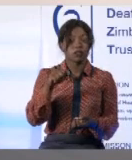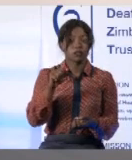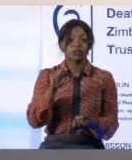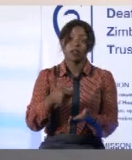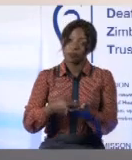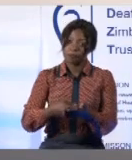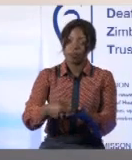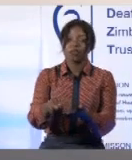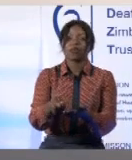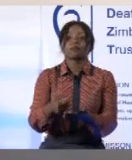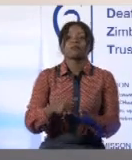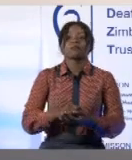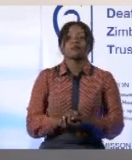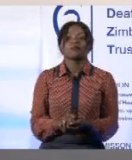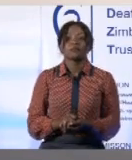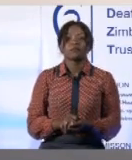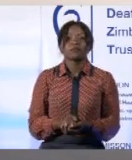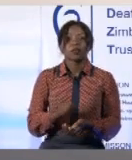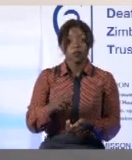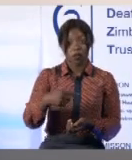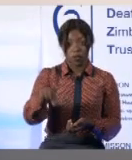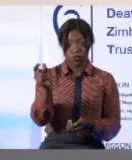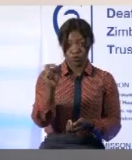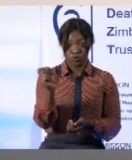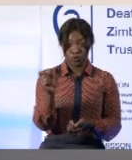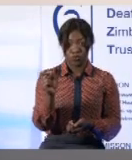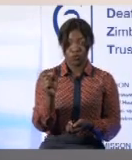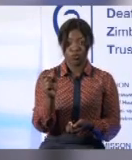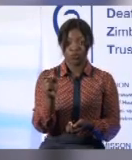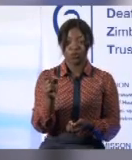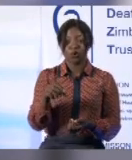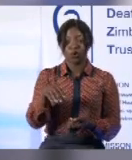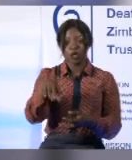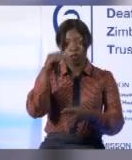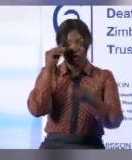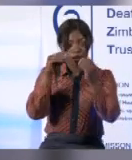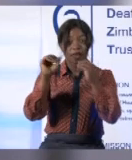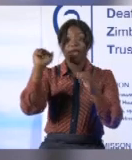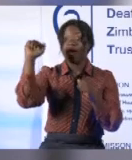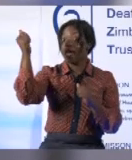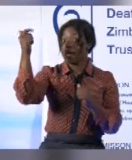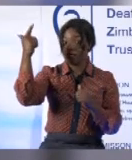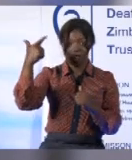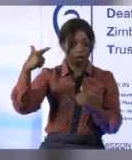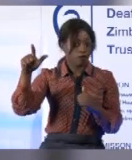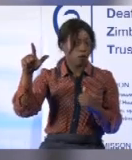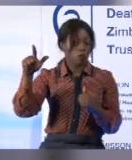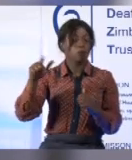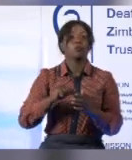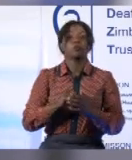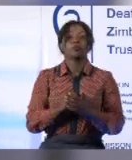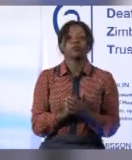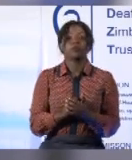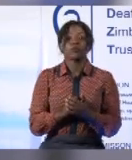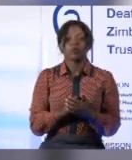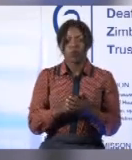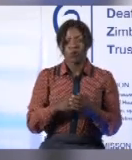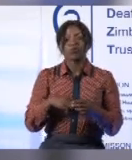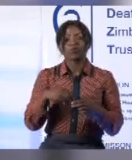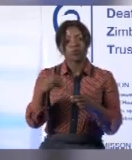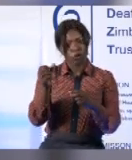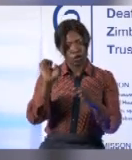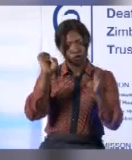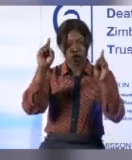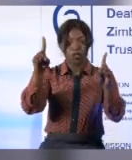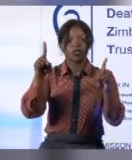to, what did you go on to do? I went to A-level, I did my A-level, then I proceed, right now I'm